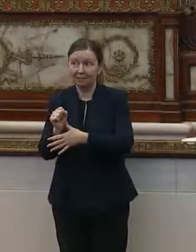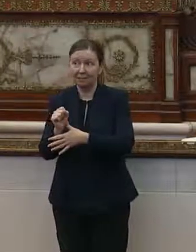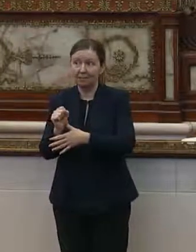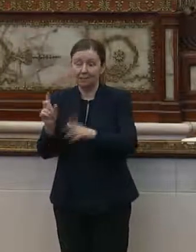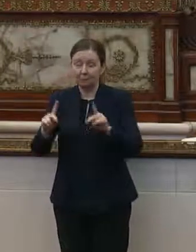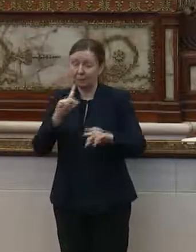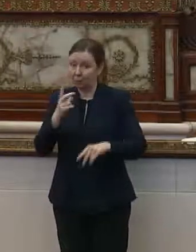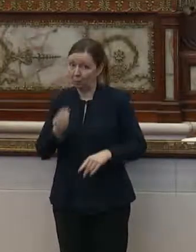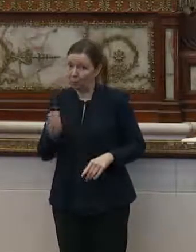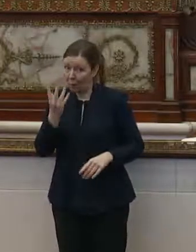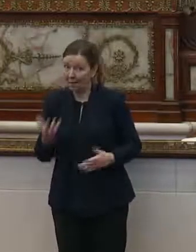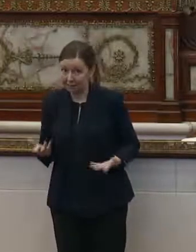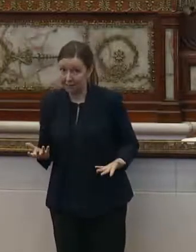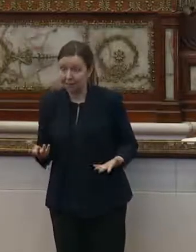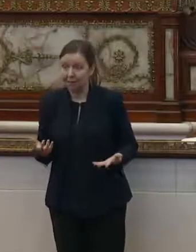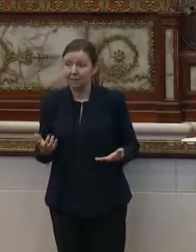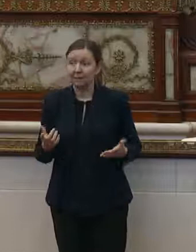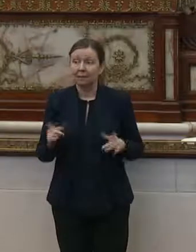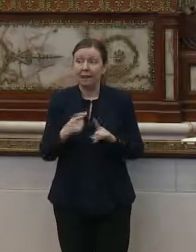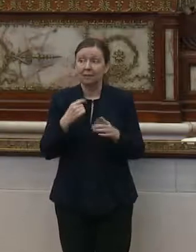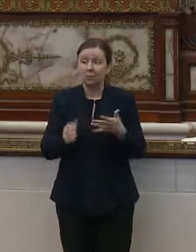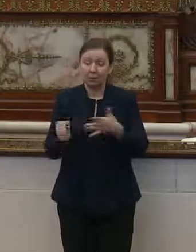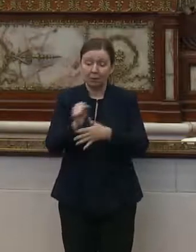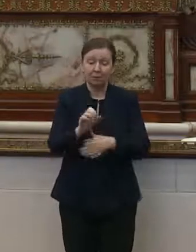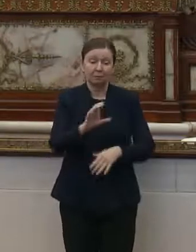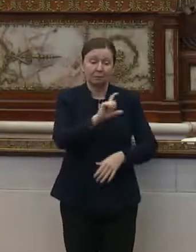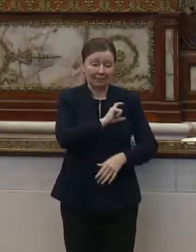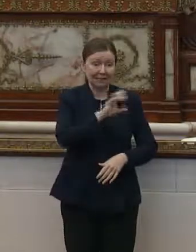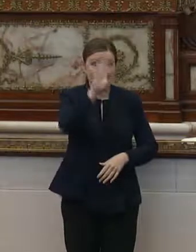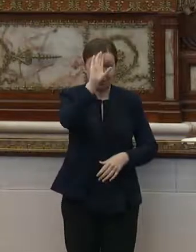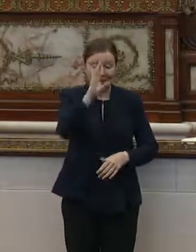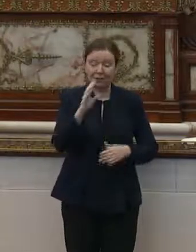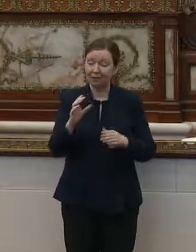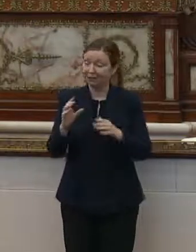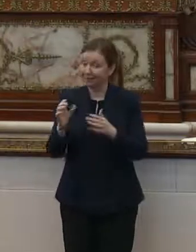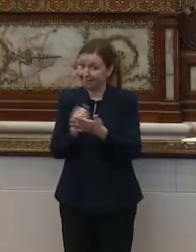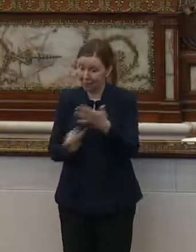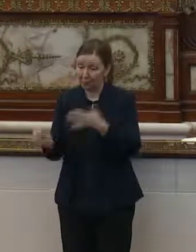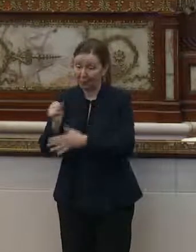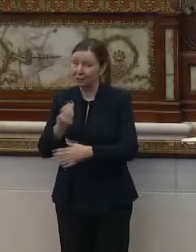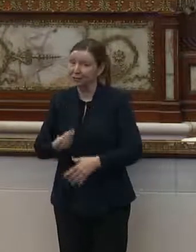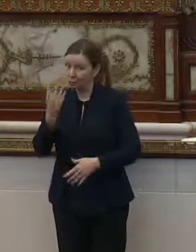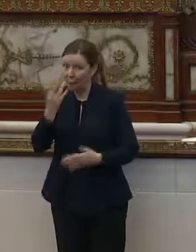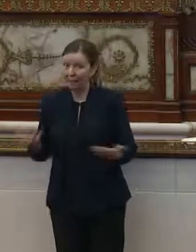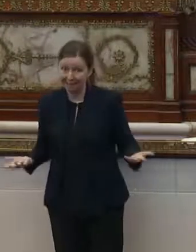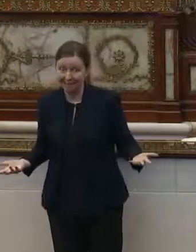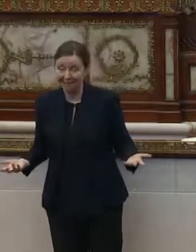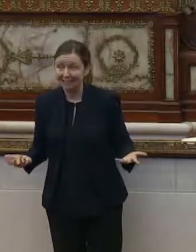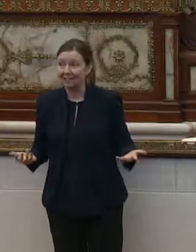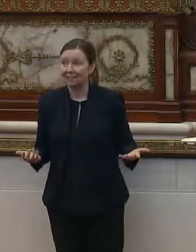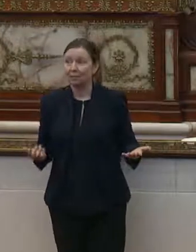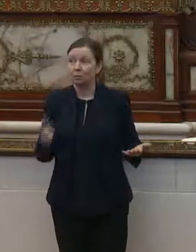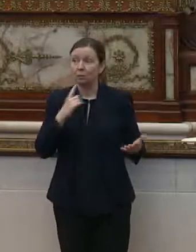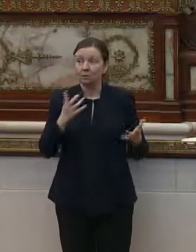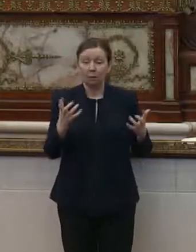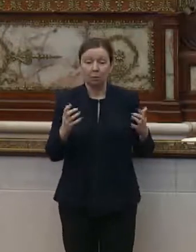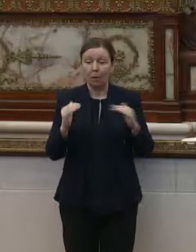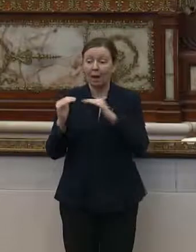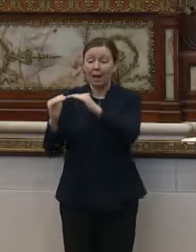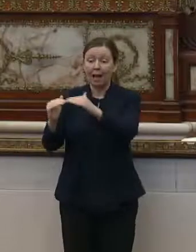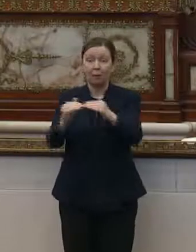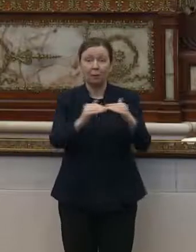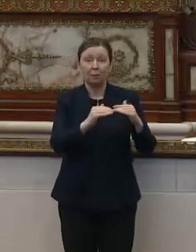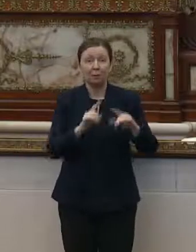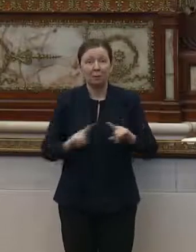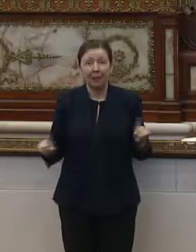to be white. As we prioritize police and firefighter, we continue to prioritize, on the one hand, we say we want this to be equitable. On